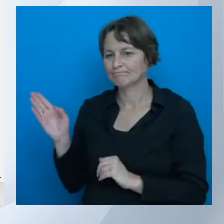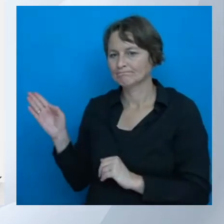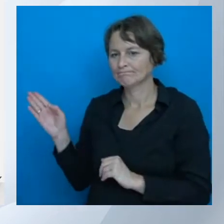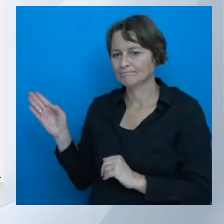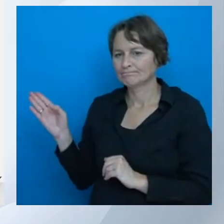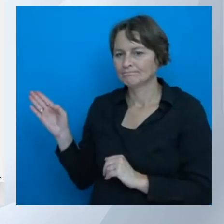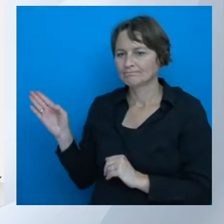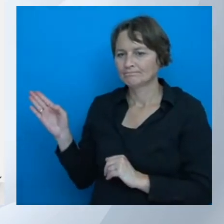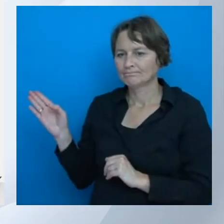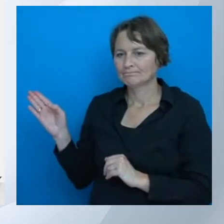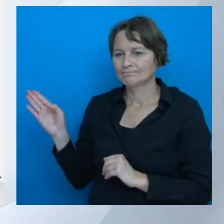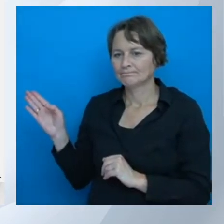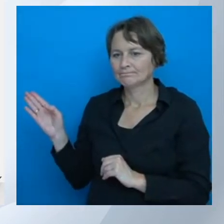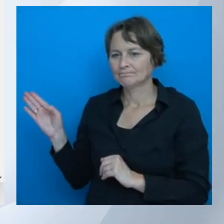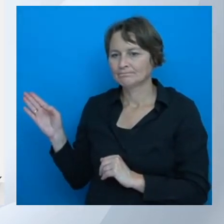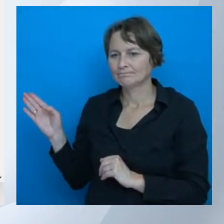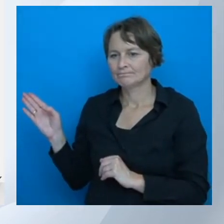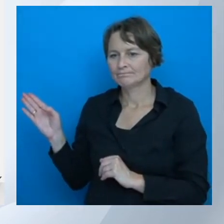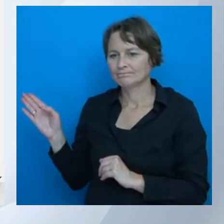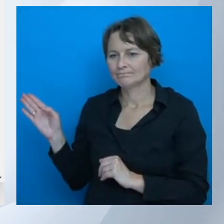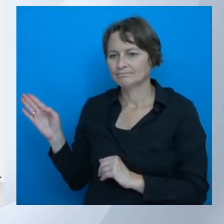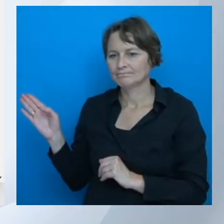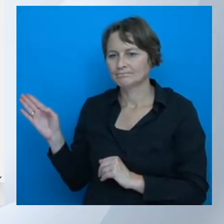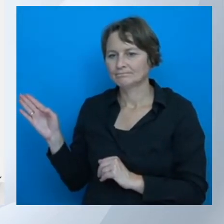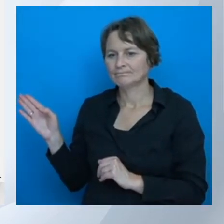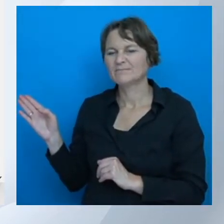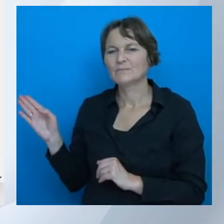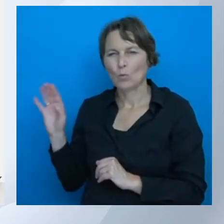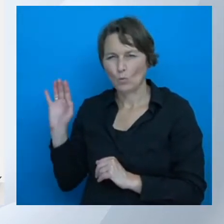is this genre to be returned.